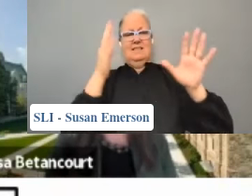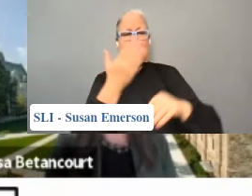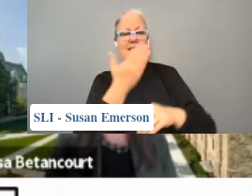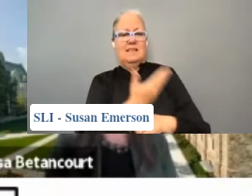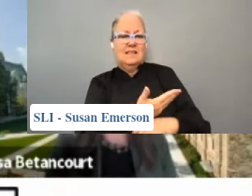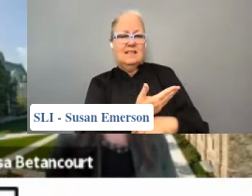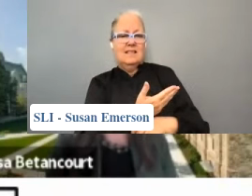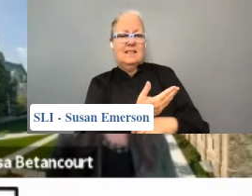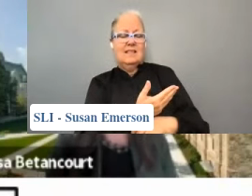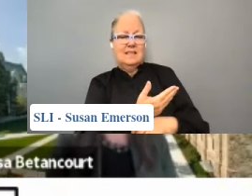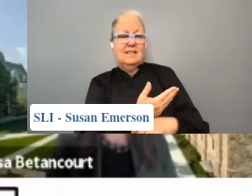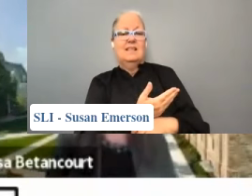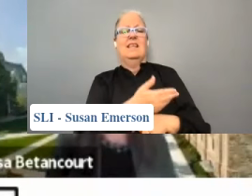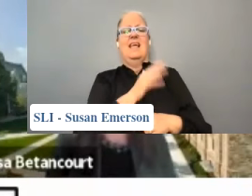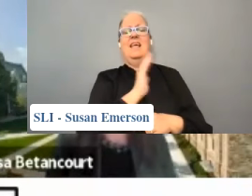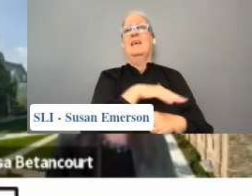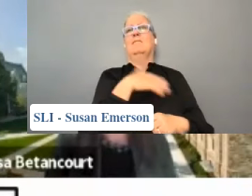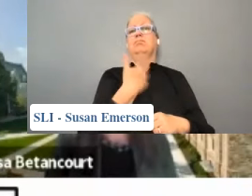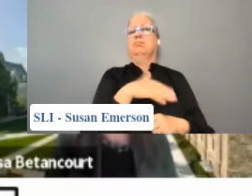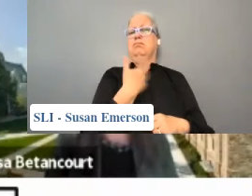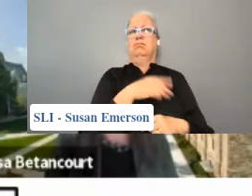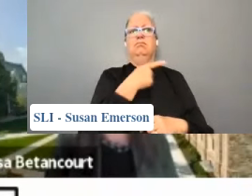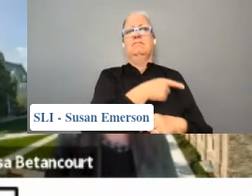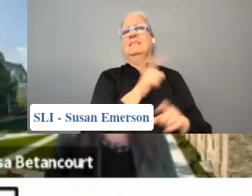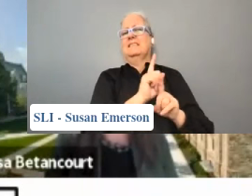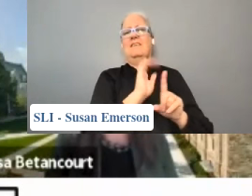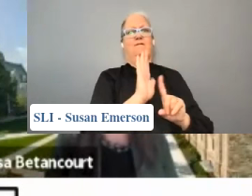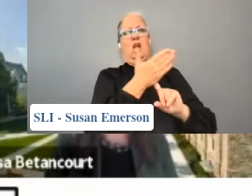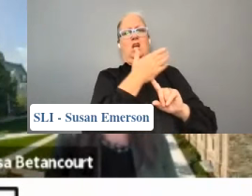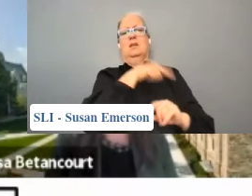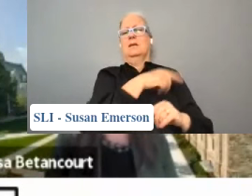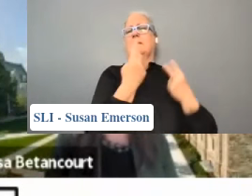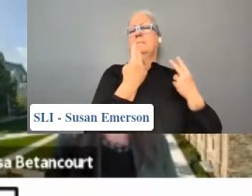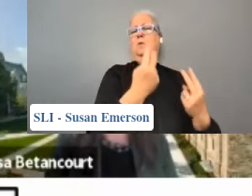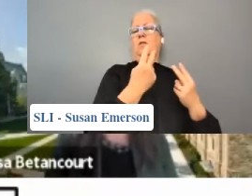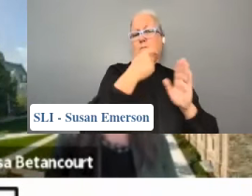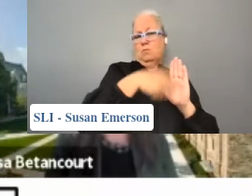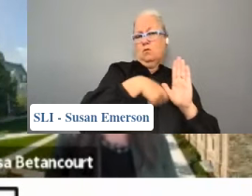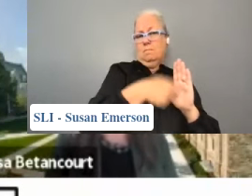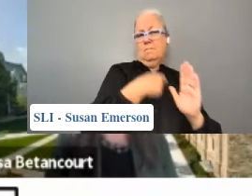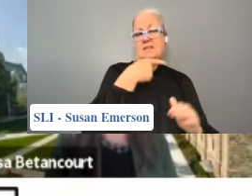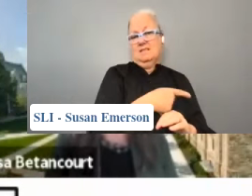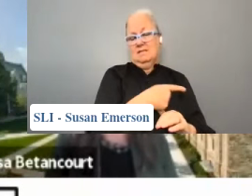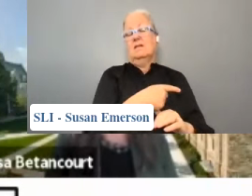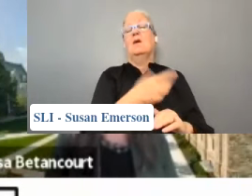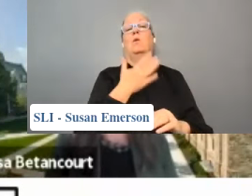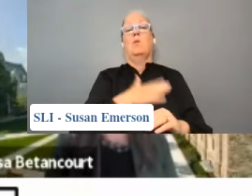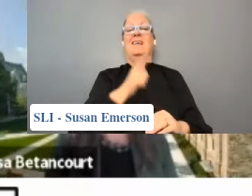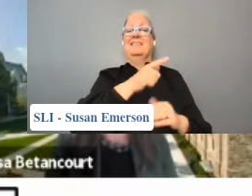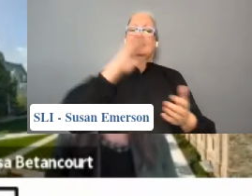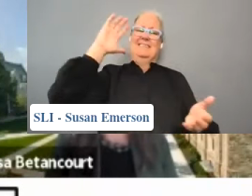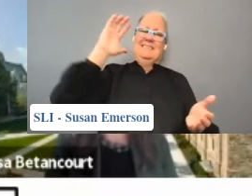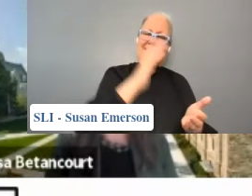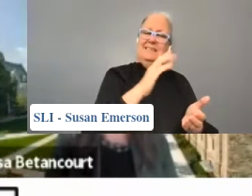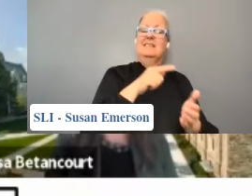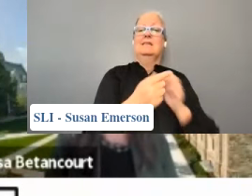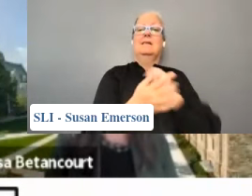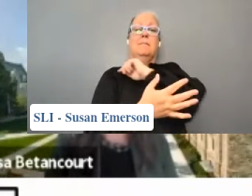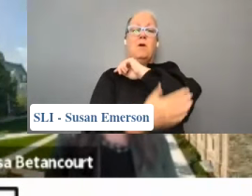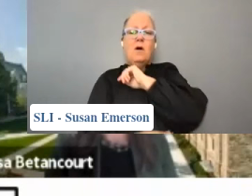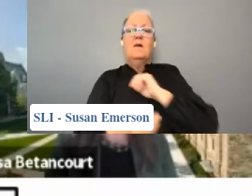Rwanda's flagship poverty reduction program, and the Cash for Work program, which has the goal of reducing extreme poverty, promoting